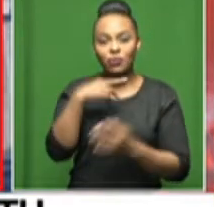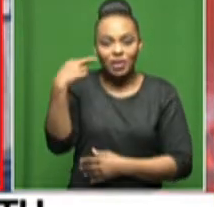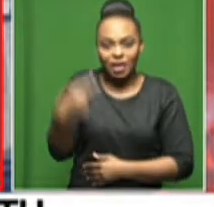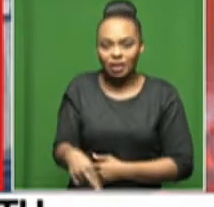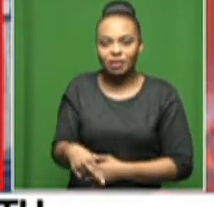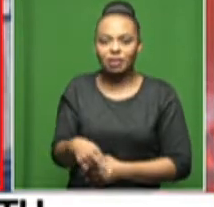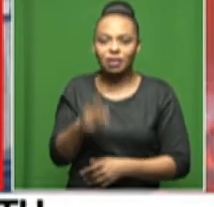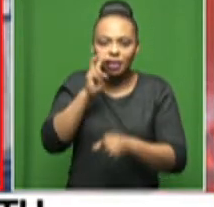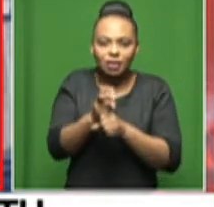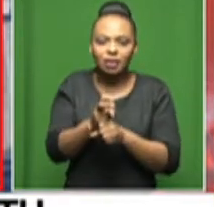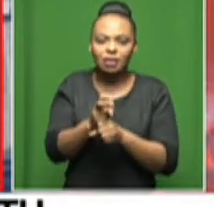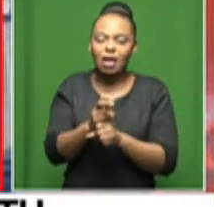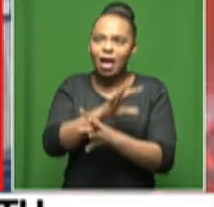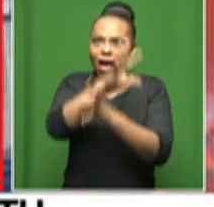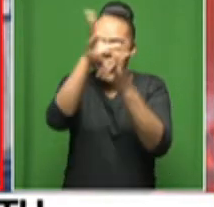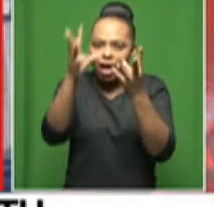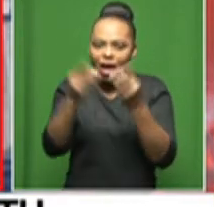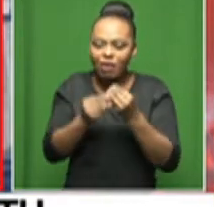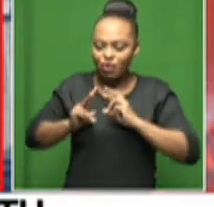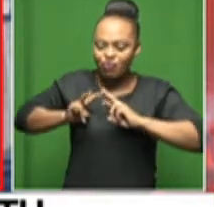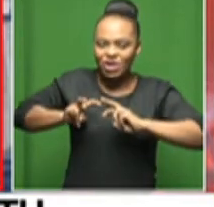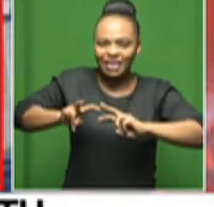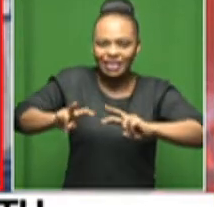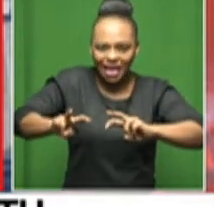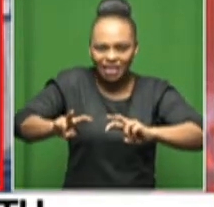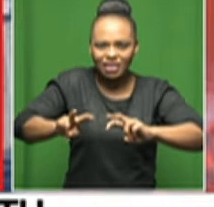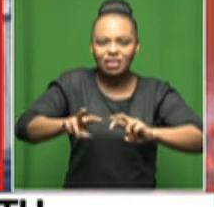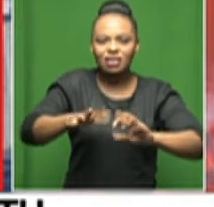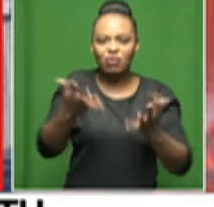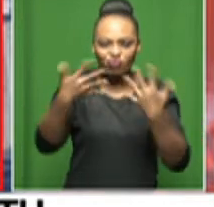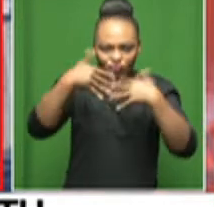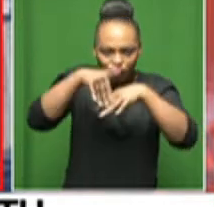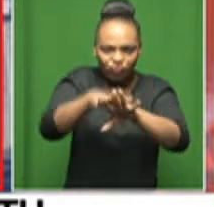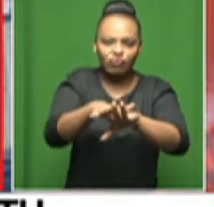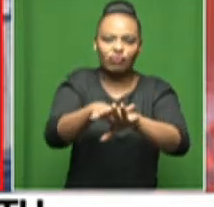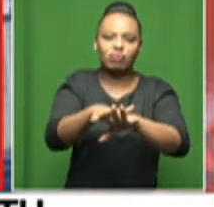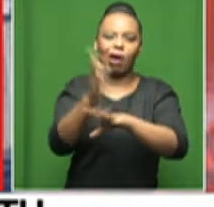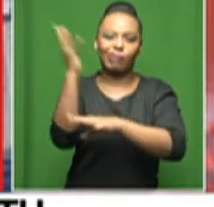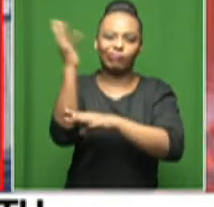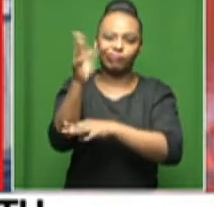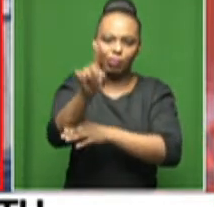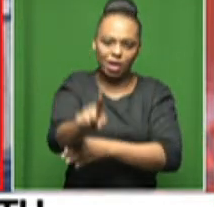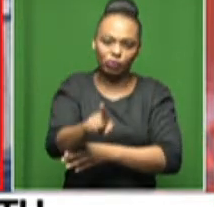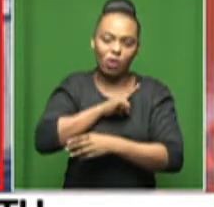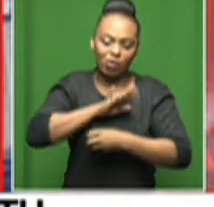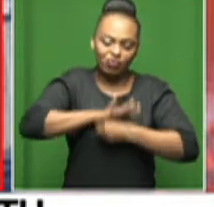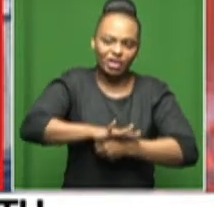had to combine all of this because we have been under pressure.